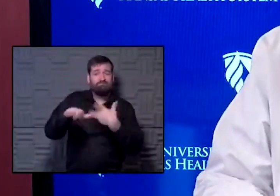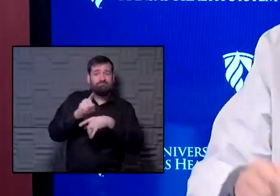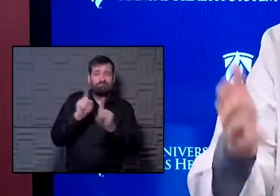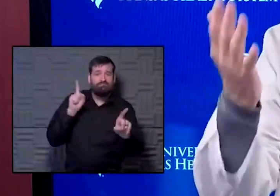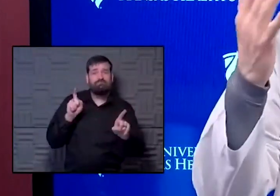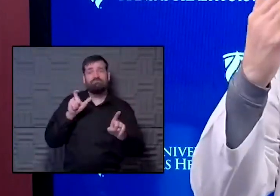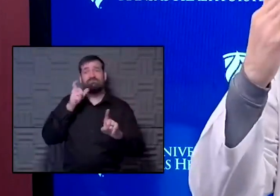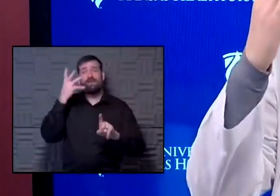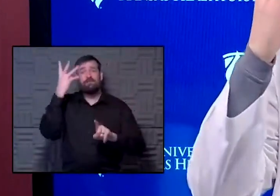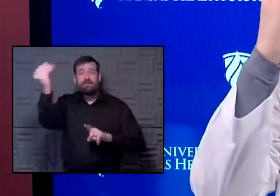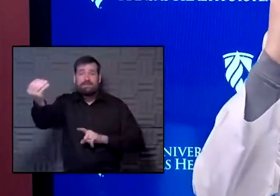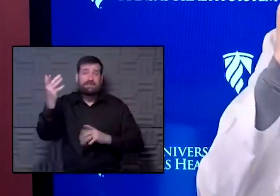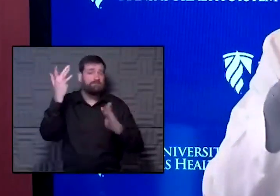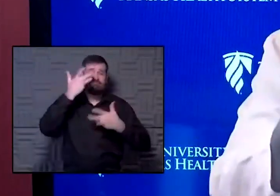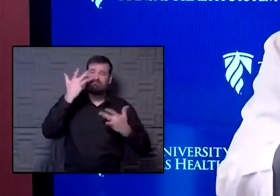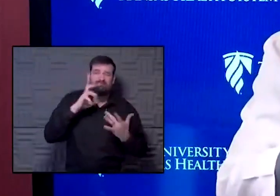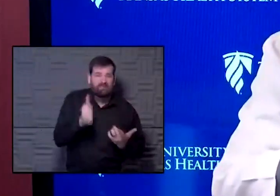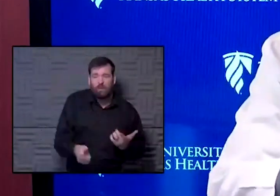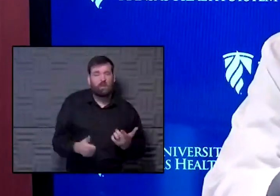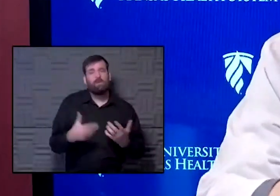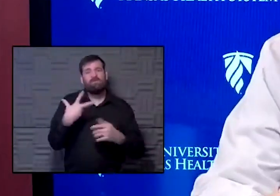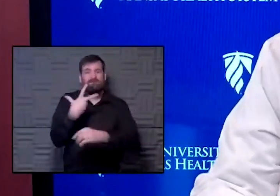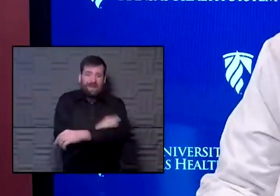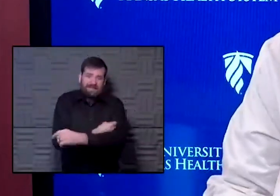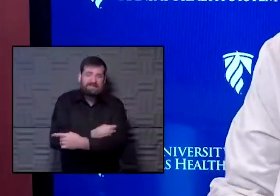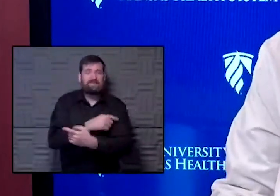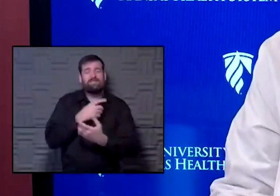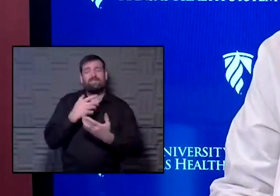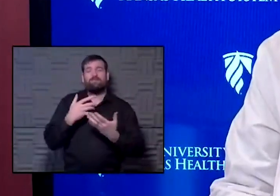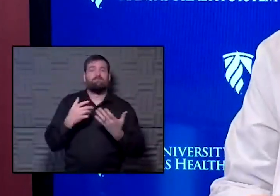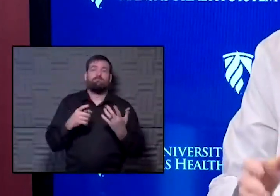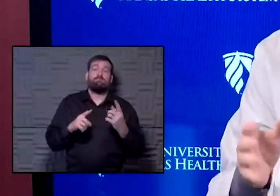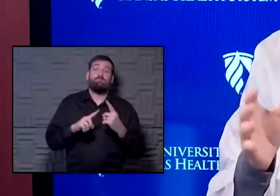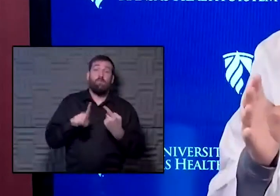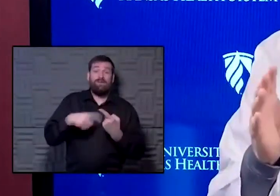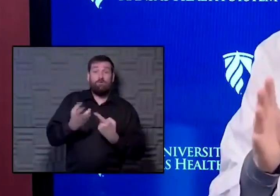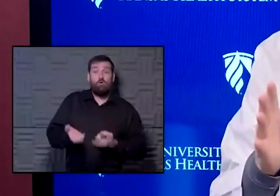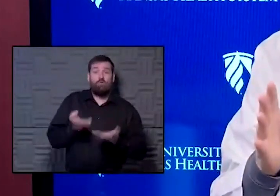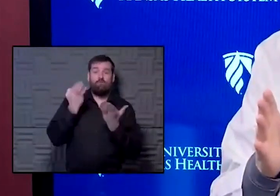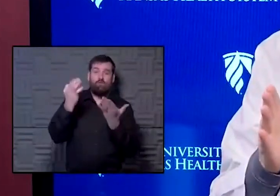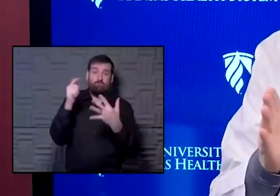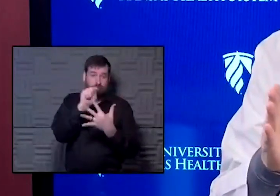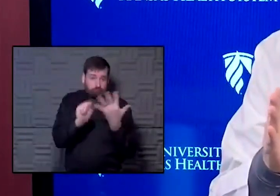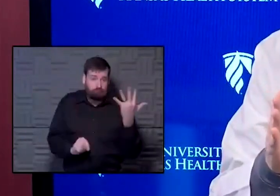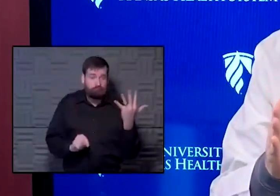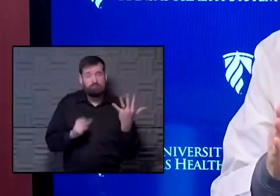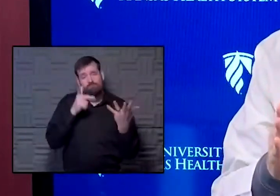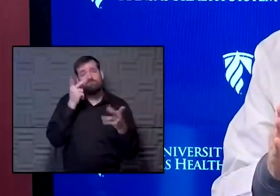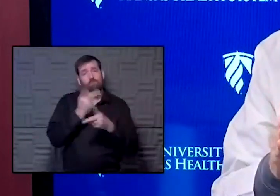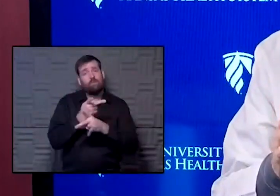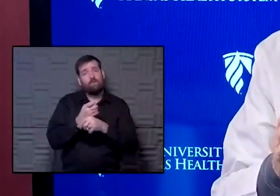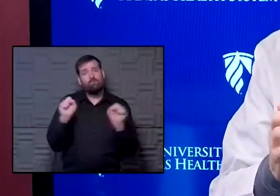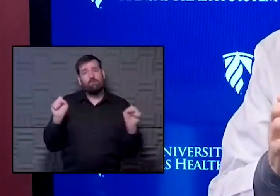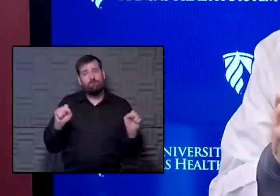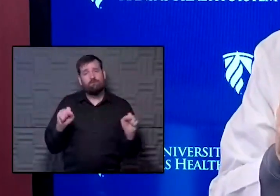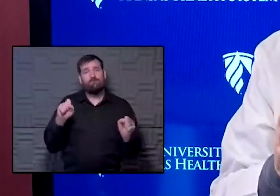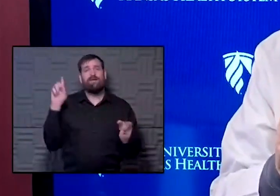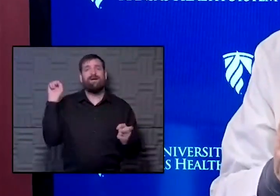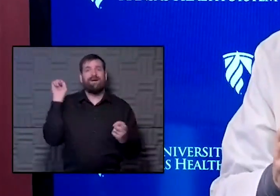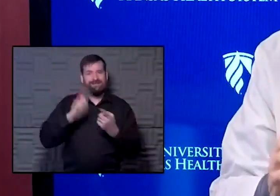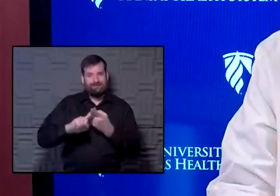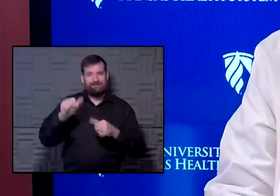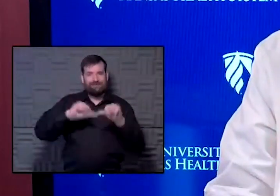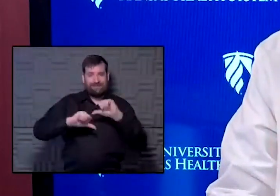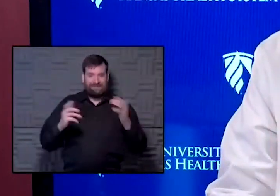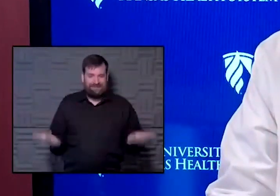out if you're sick, cough into your elbow, and gosh darn it, get the vaccine when it's offered. Those things will keep you safe until the science